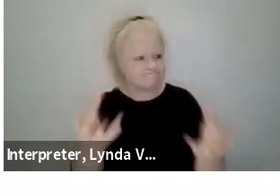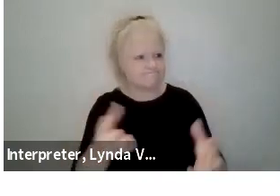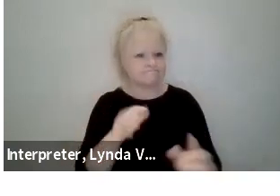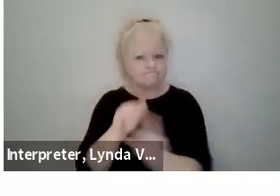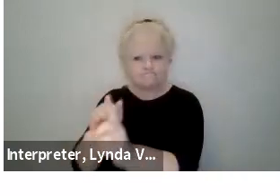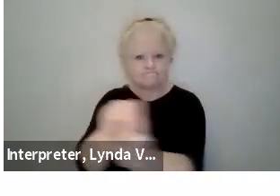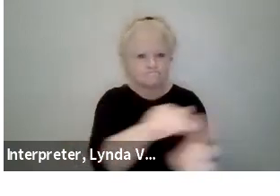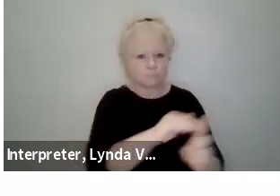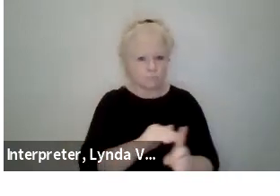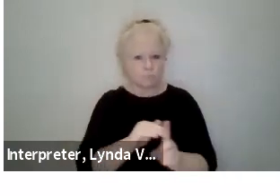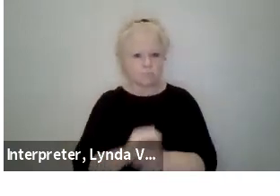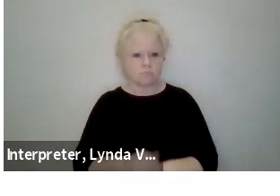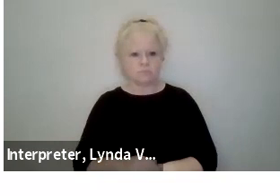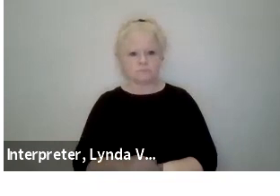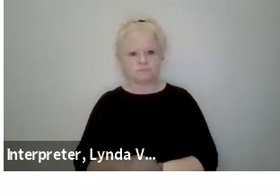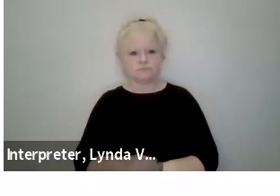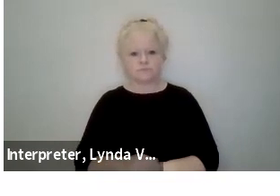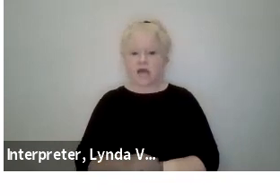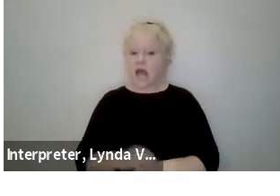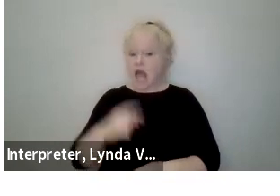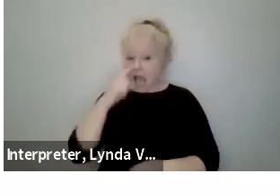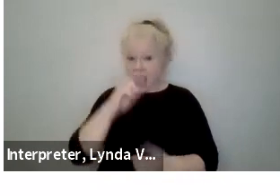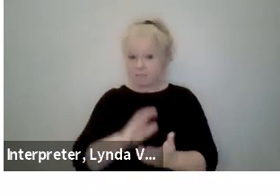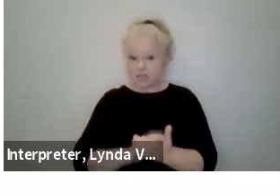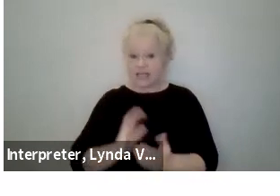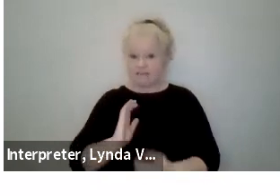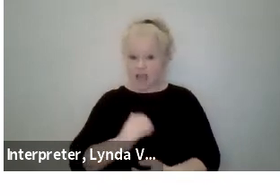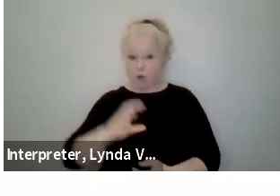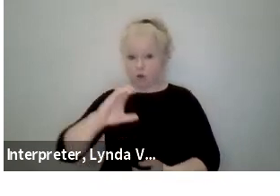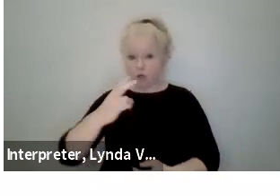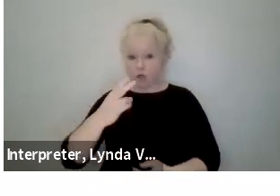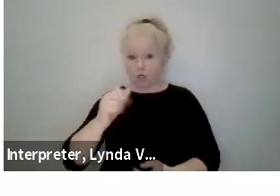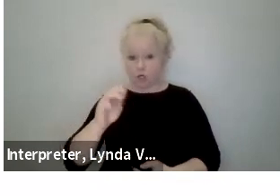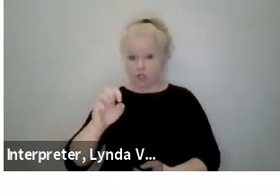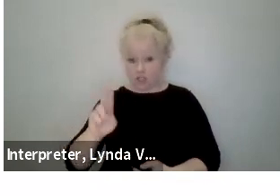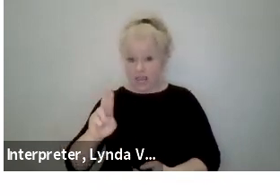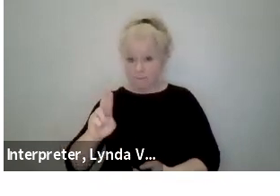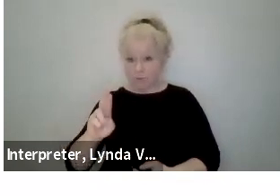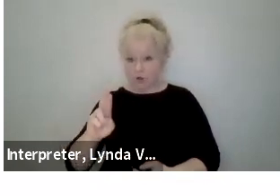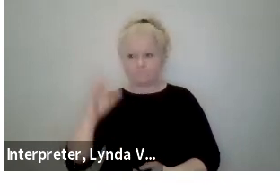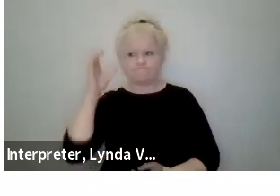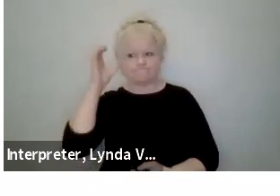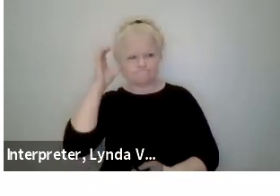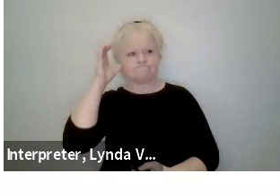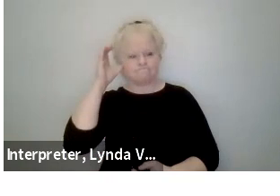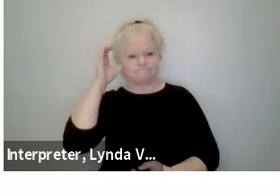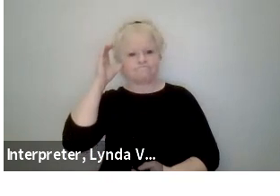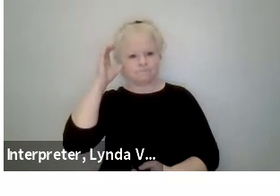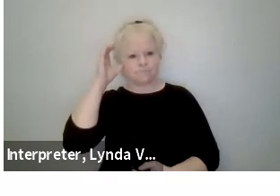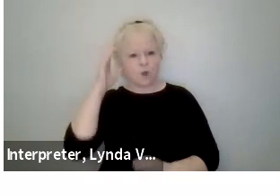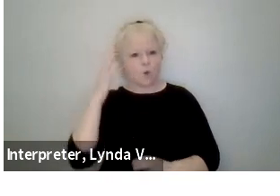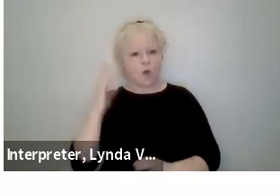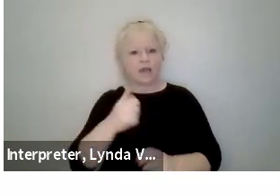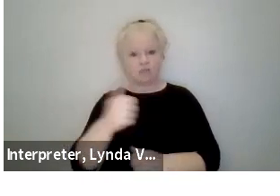believe that our chamber listened to what those needs were. And one of the examples through their Transportation and